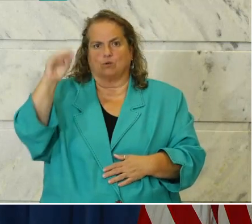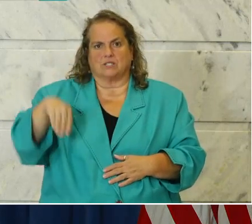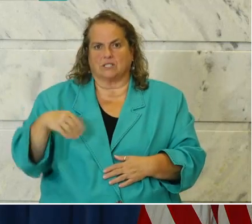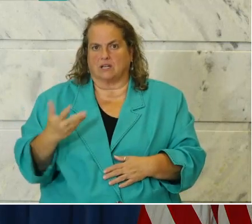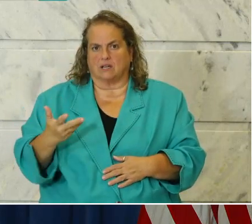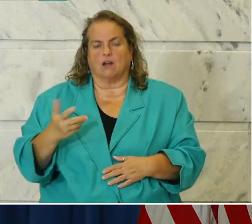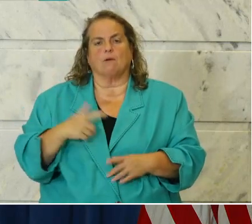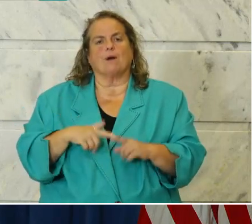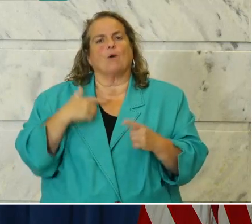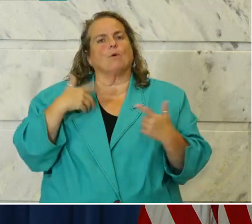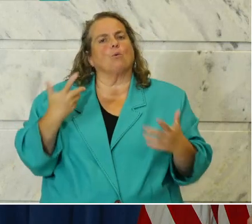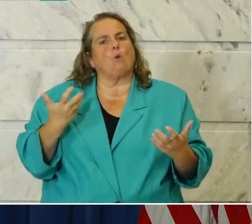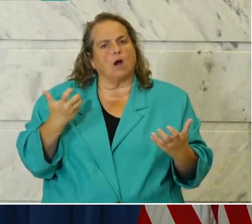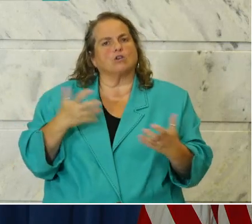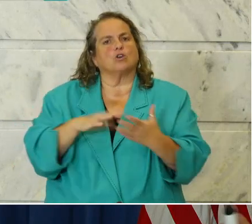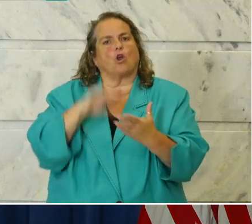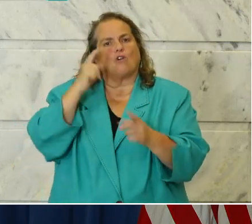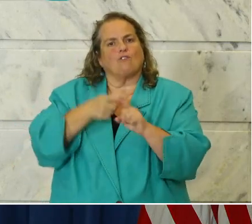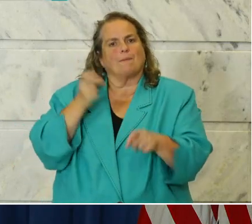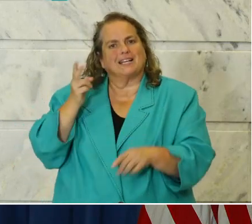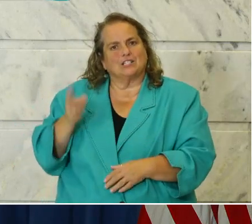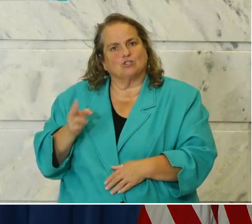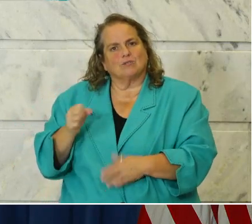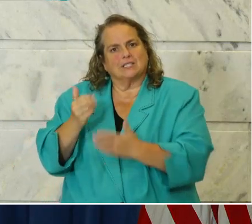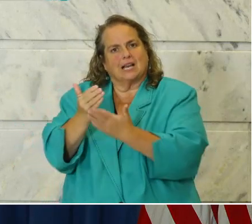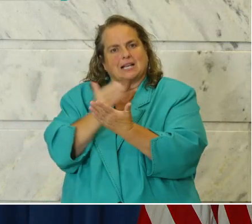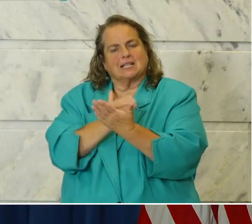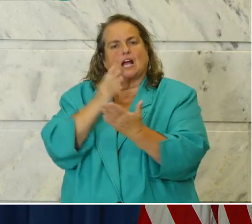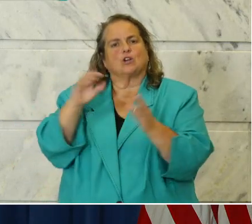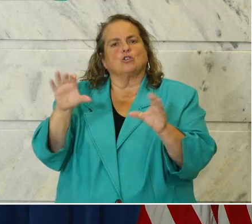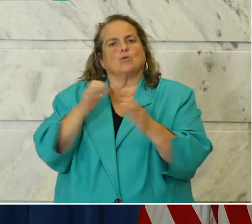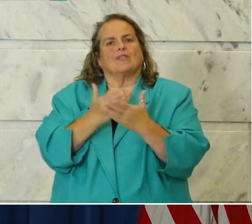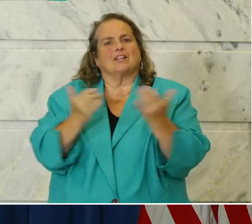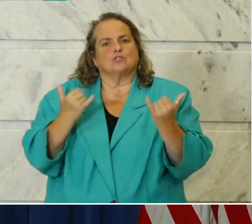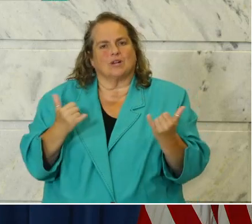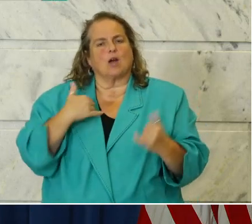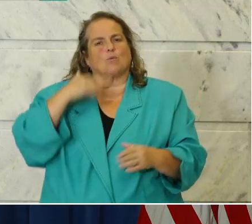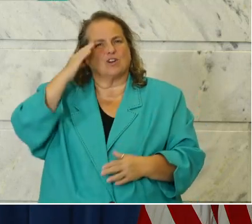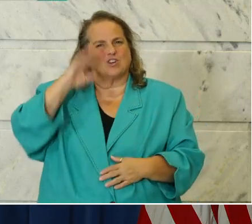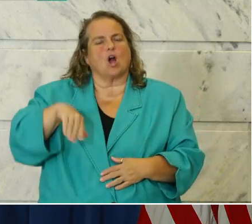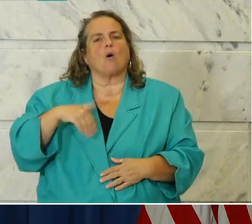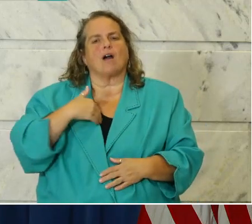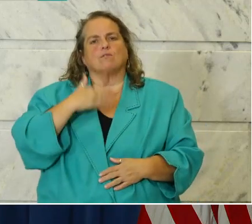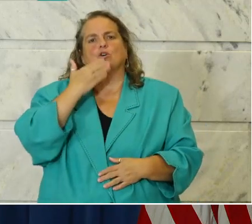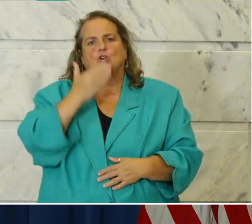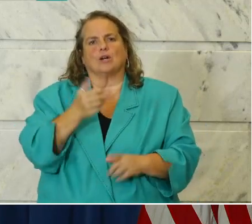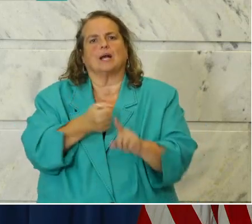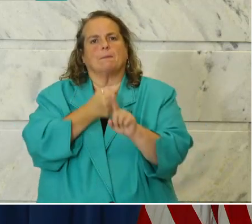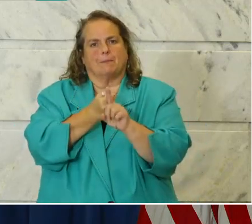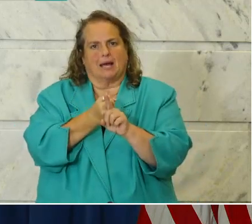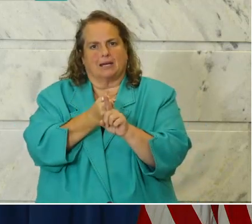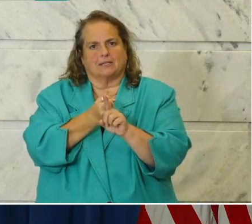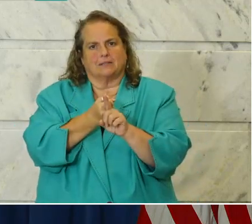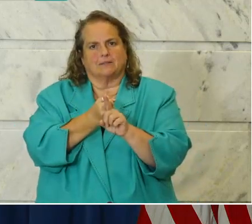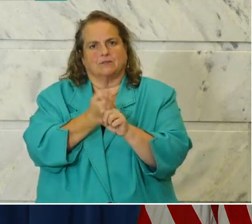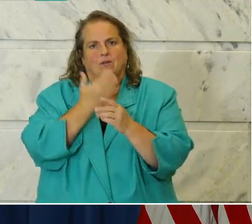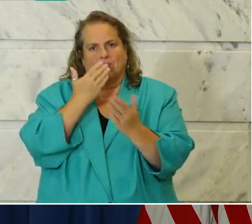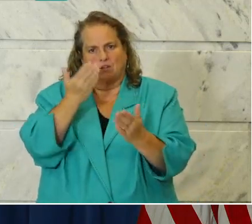from history's lessons and trying to do things today that we know can have a positive impact and keep people safe. Thank you,